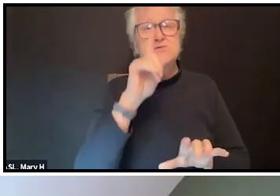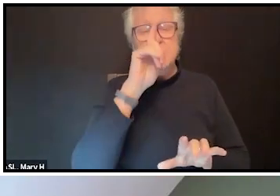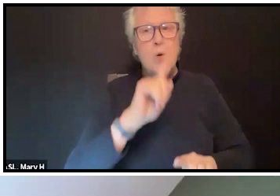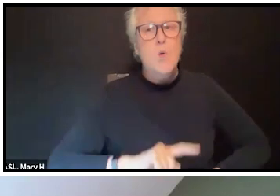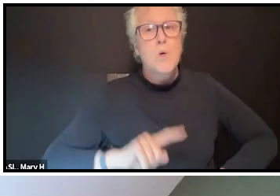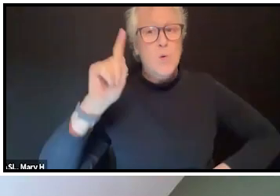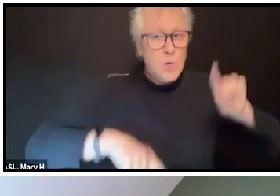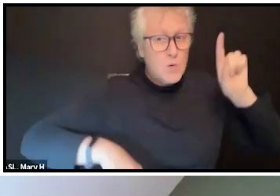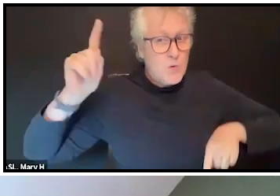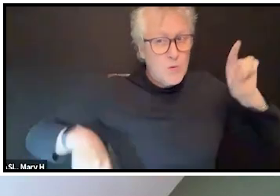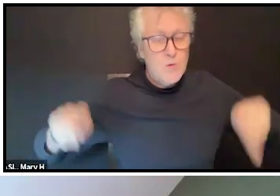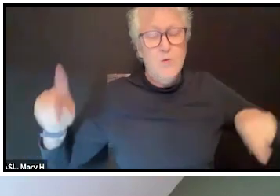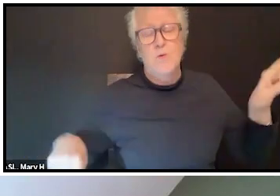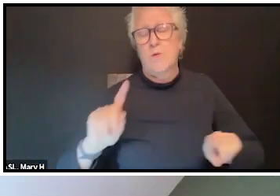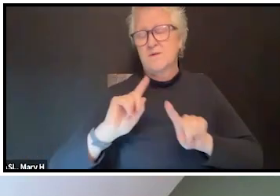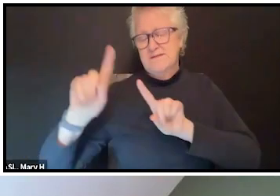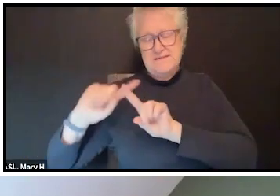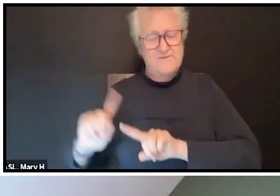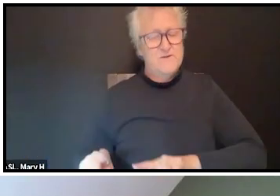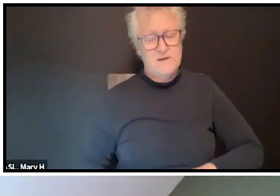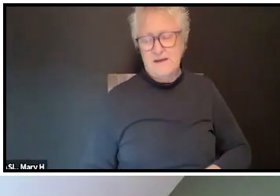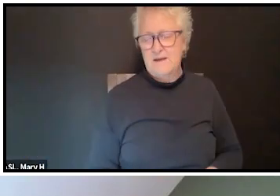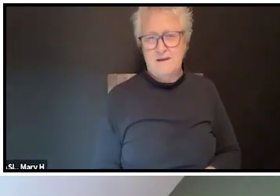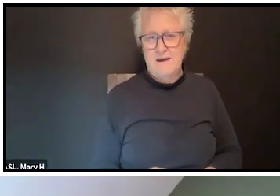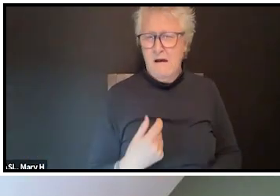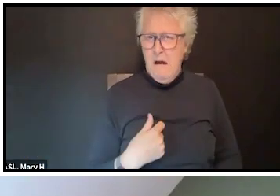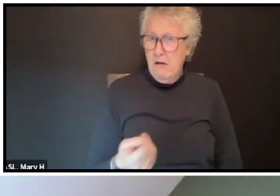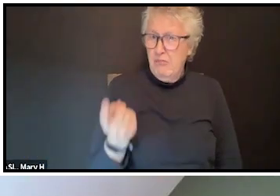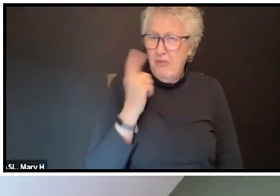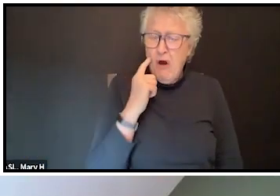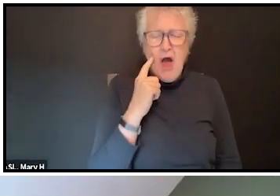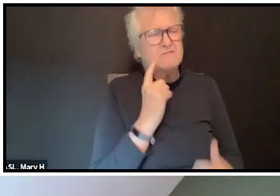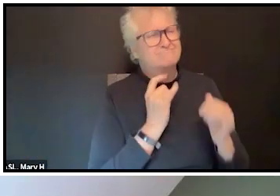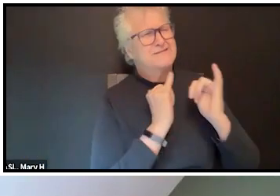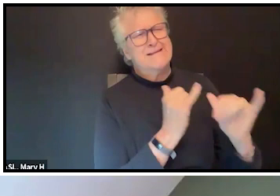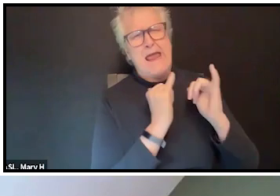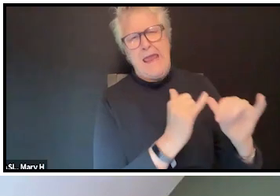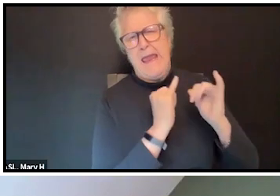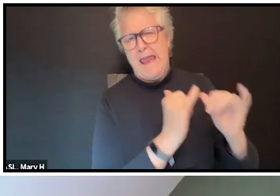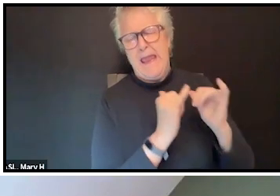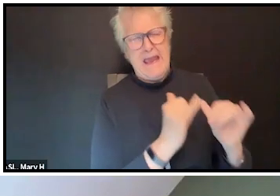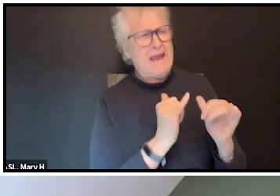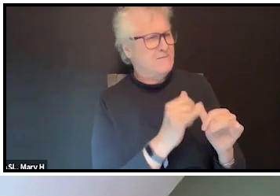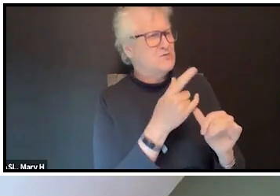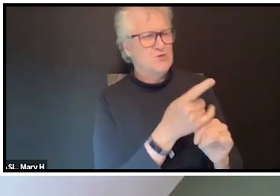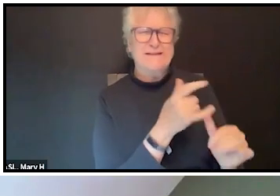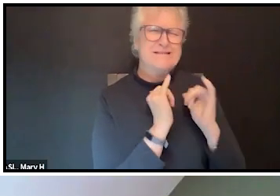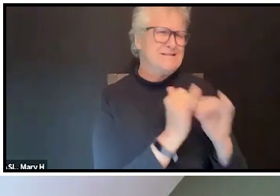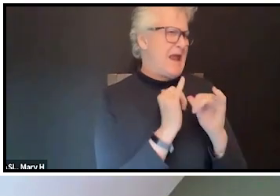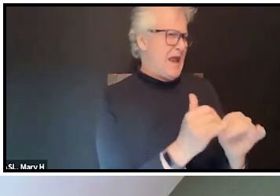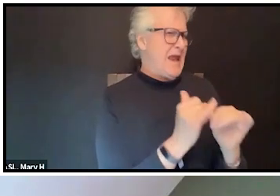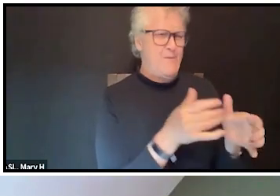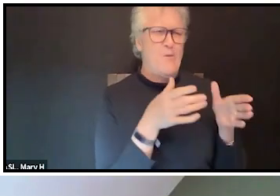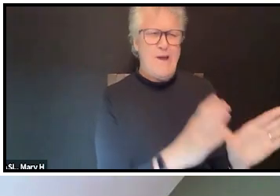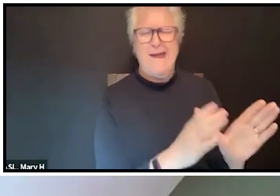it, or maybe they're doing something a little different, and maybe we think that might be better and we'd like to try it, or we're doing something better, so we